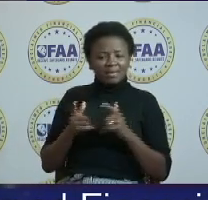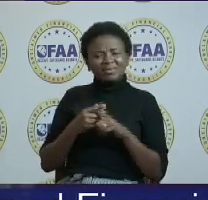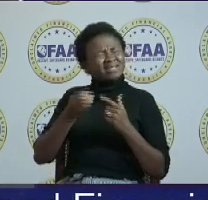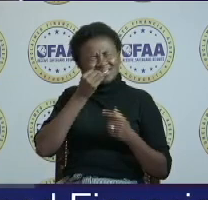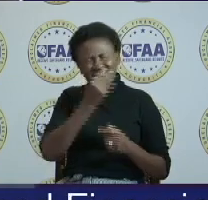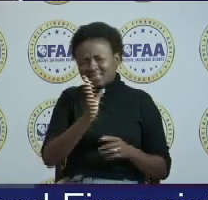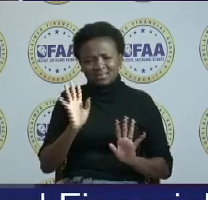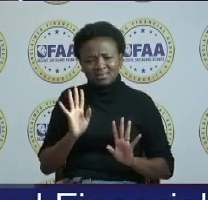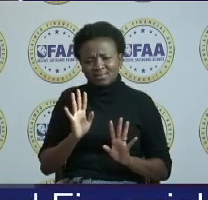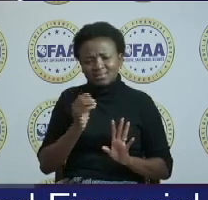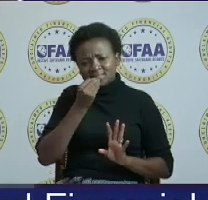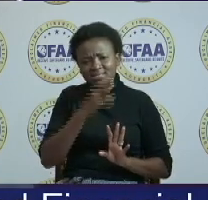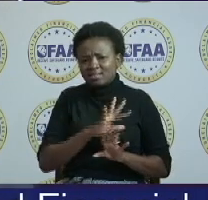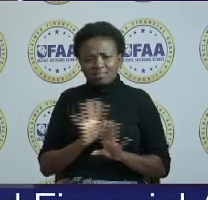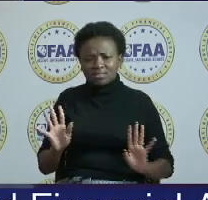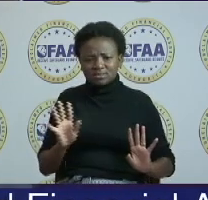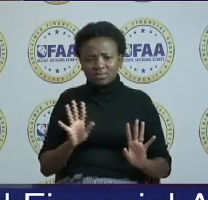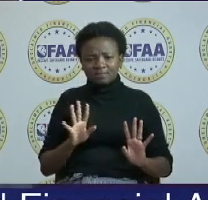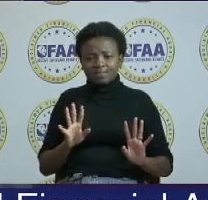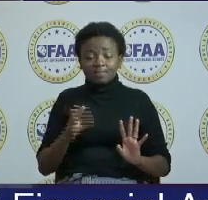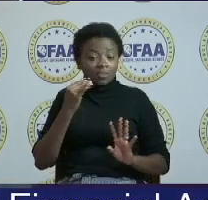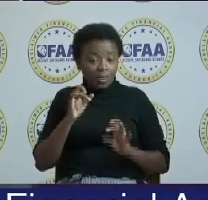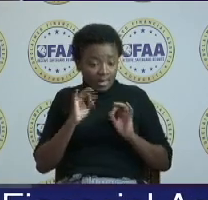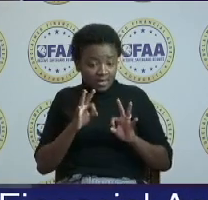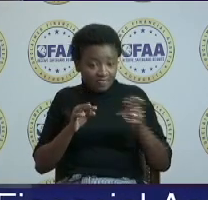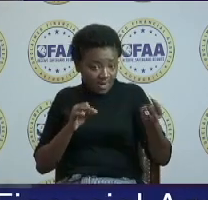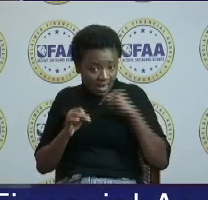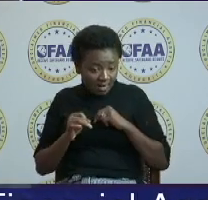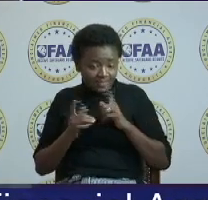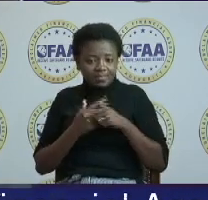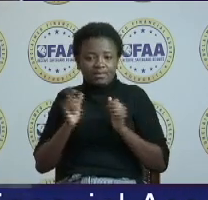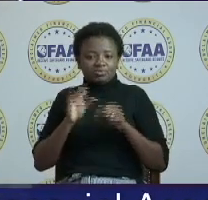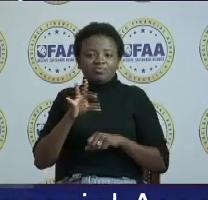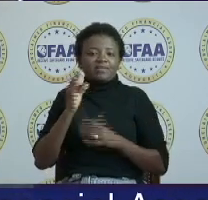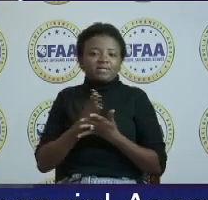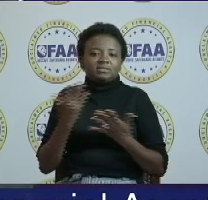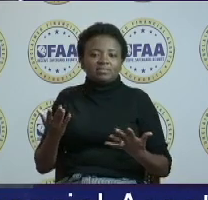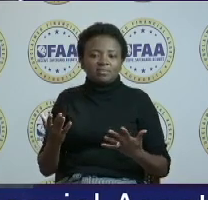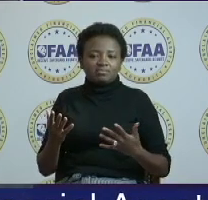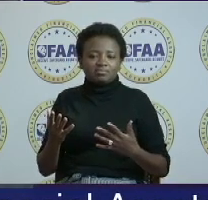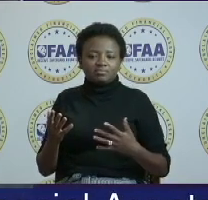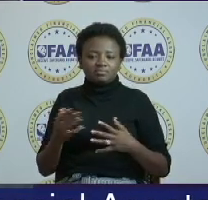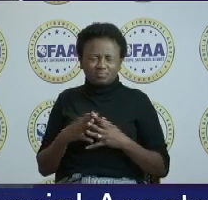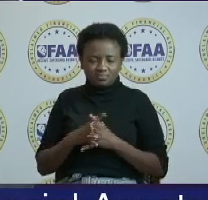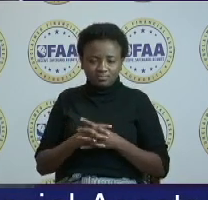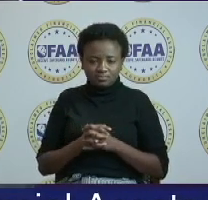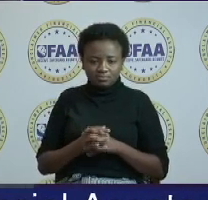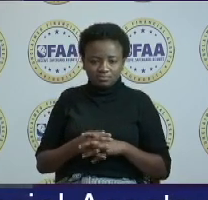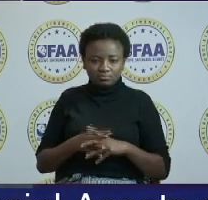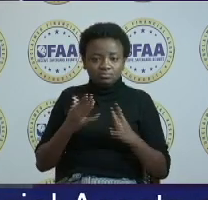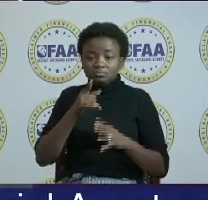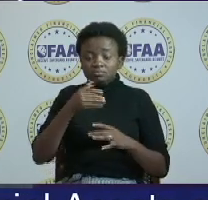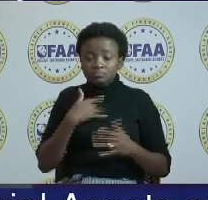in Unclaimed, and you want them to come. Because chances are when they come, they will find something. And as Chairman alluded to, you may not have the